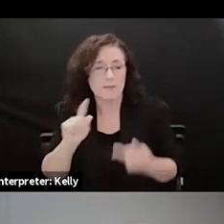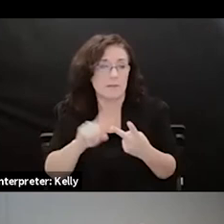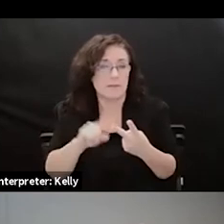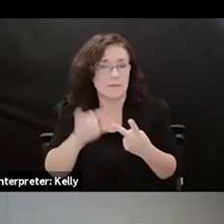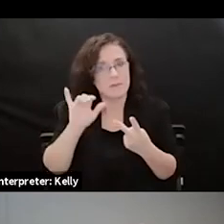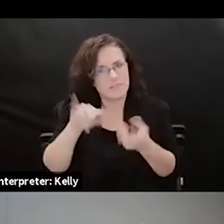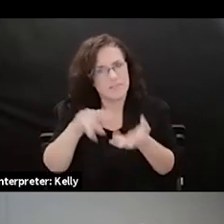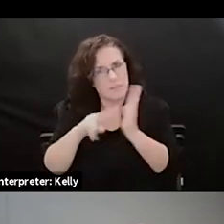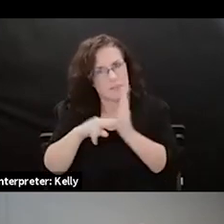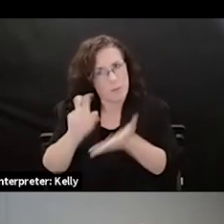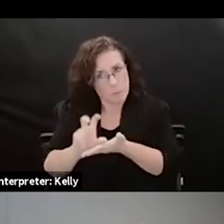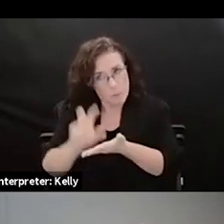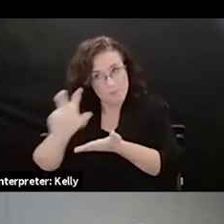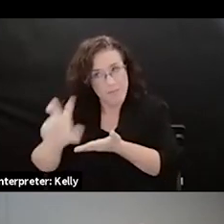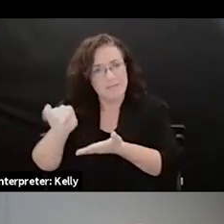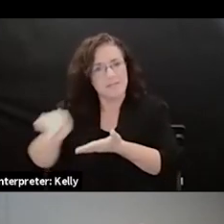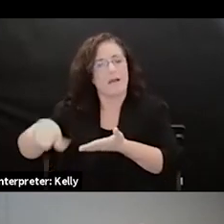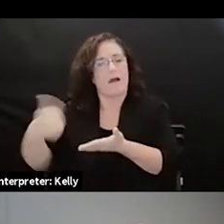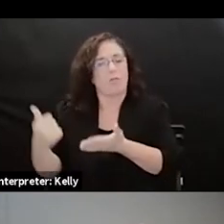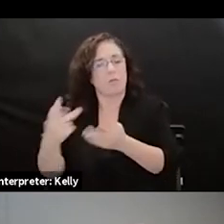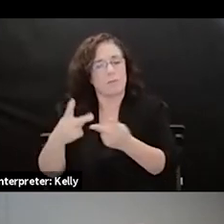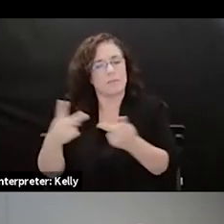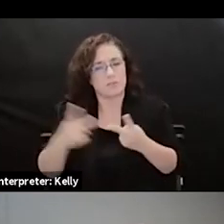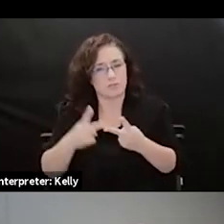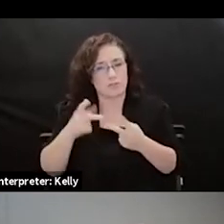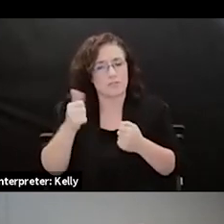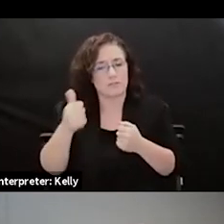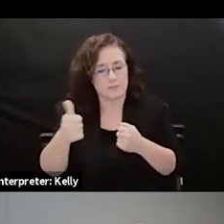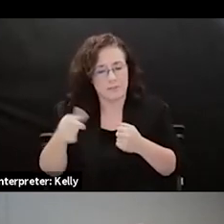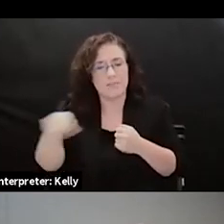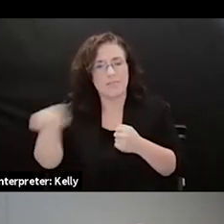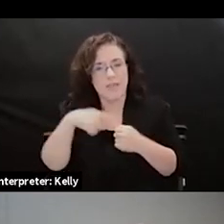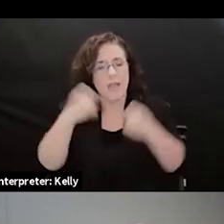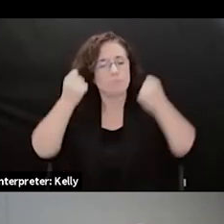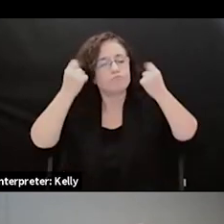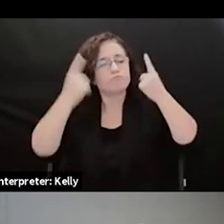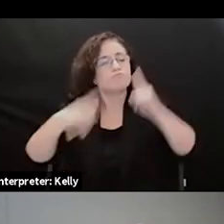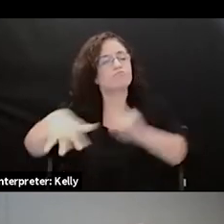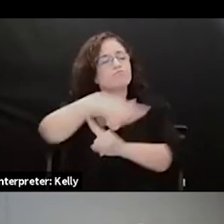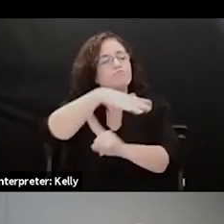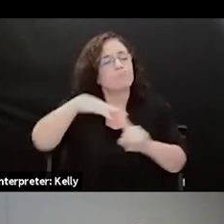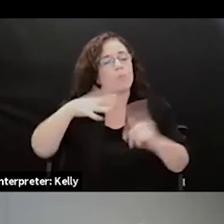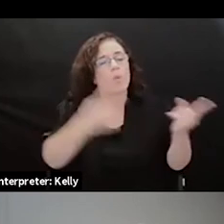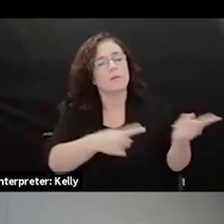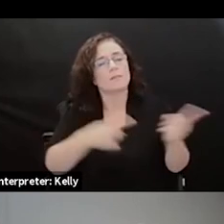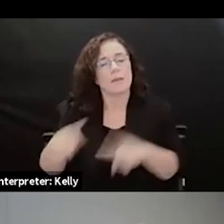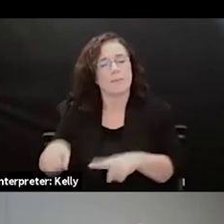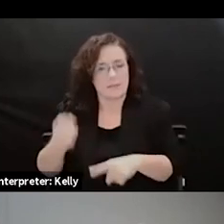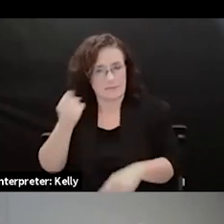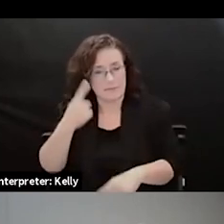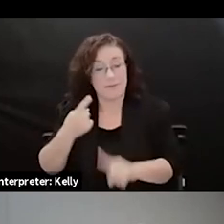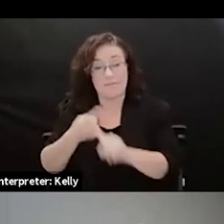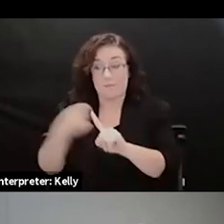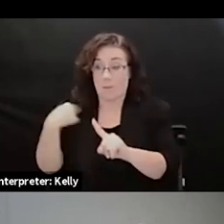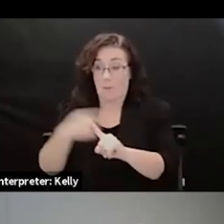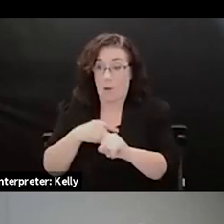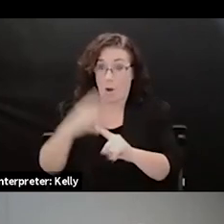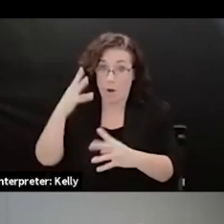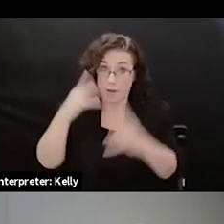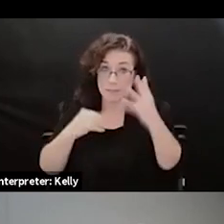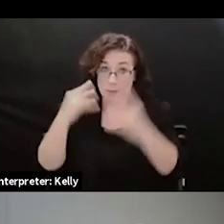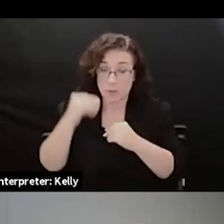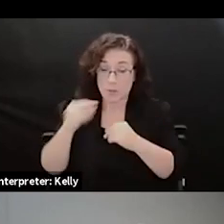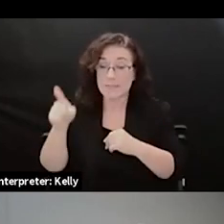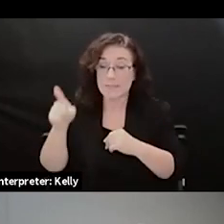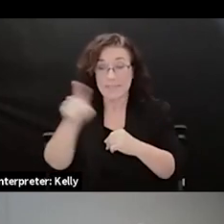position to who has a better understanding of what's going on you know from our experience these are primarily folks who aren't really